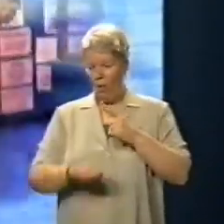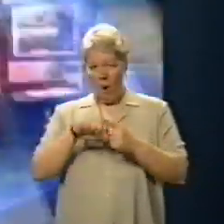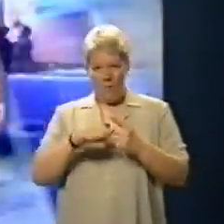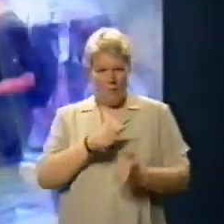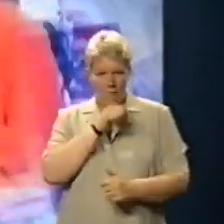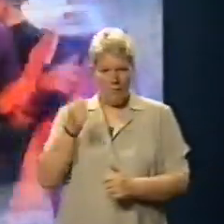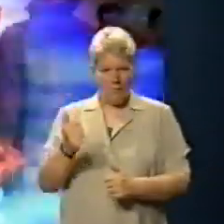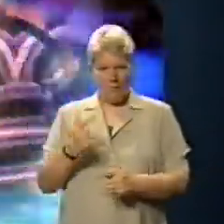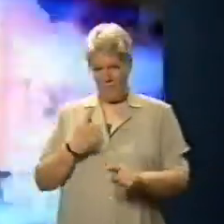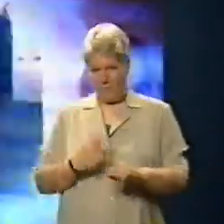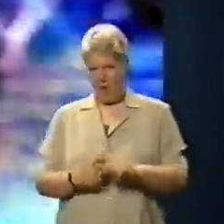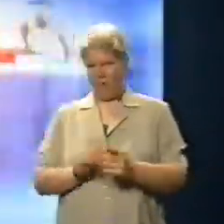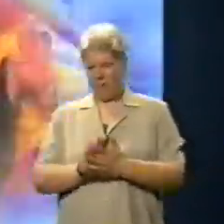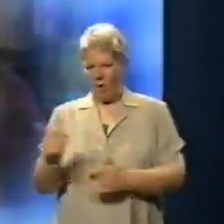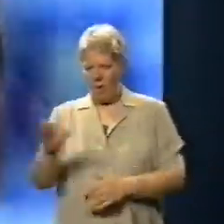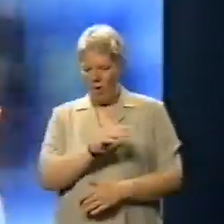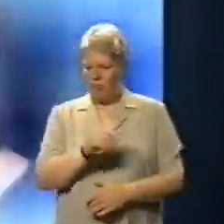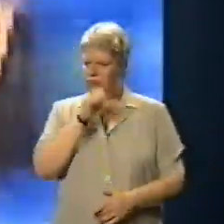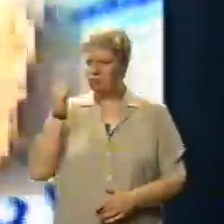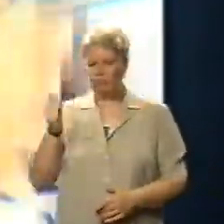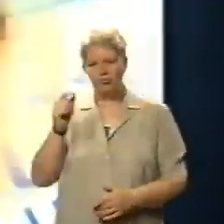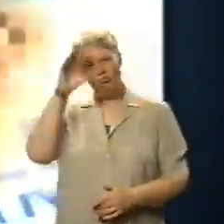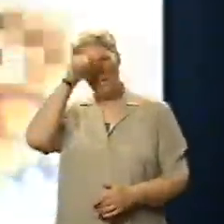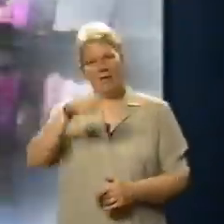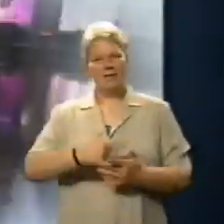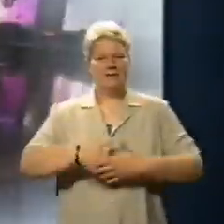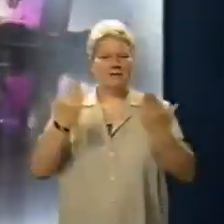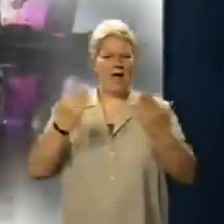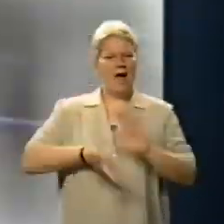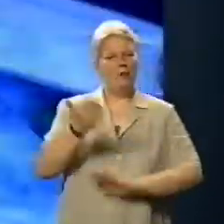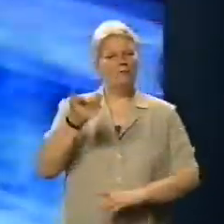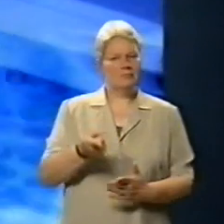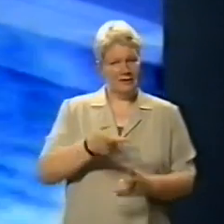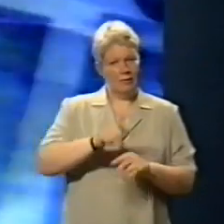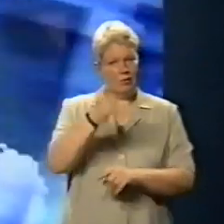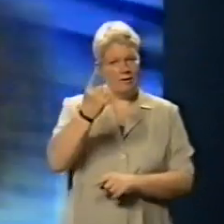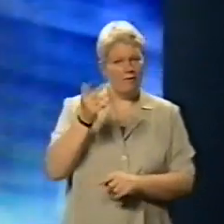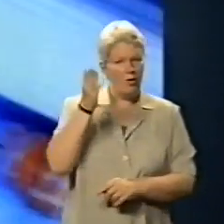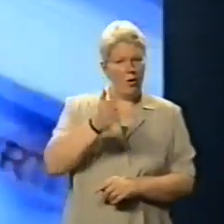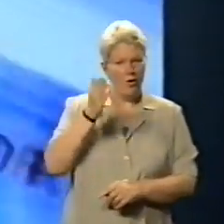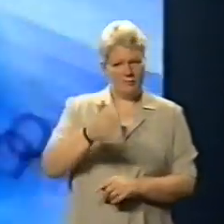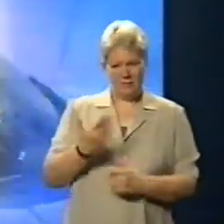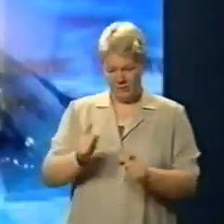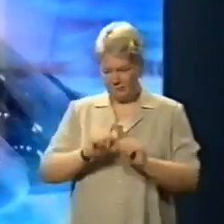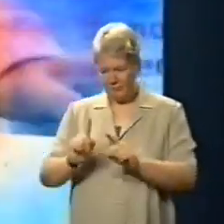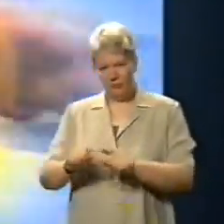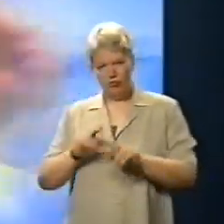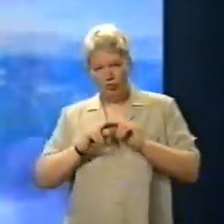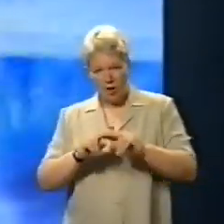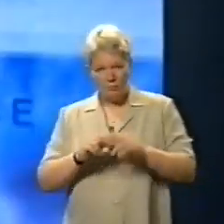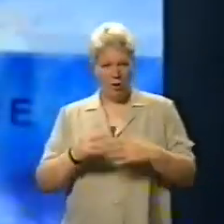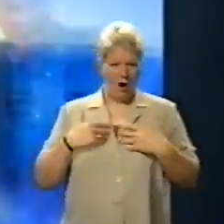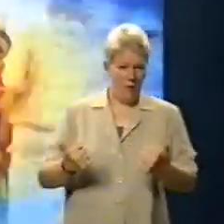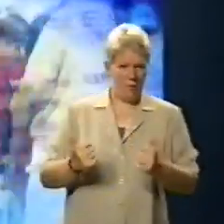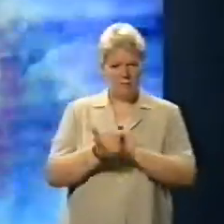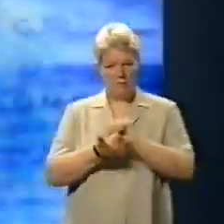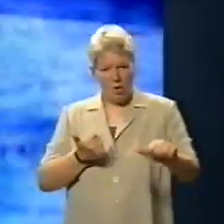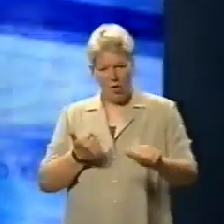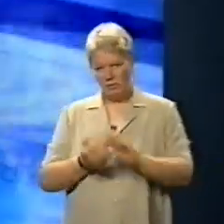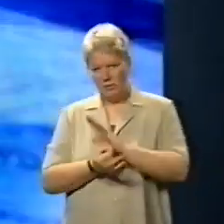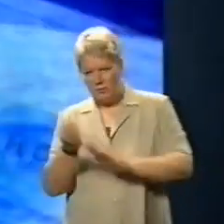promises to be an unforgettable day out. You'll be able to explore the future of music, transport, health and sport, experience an